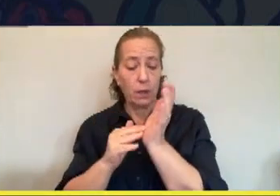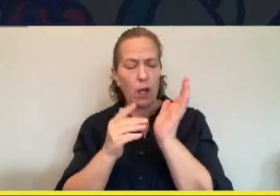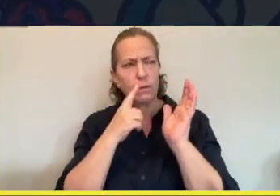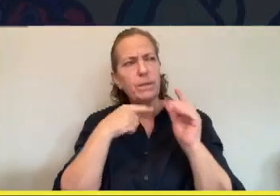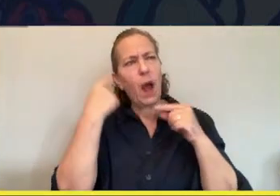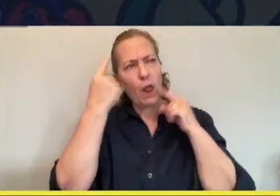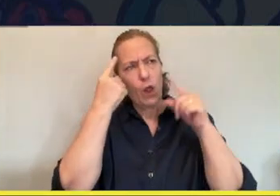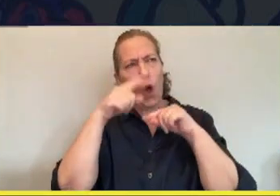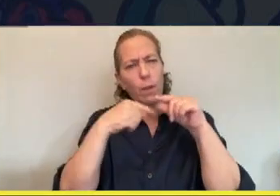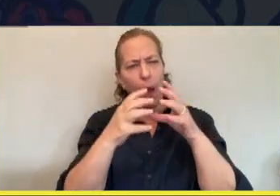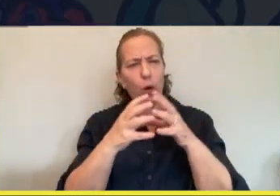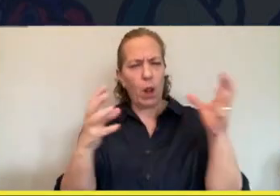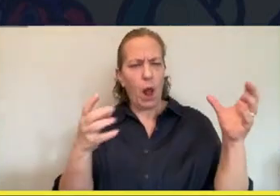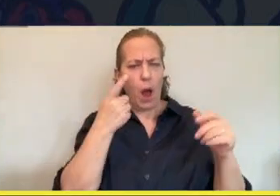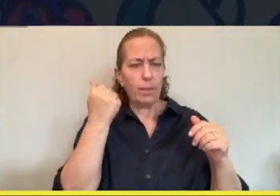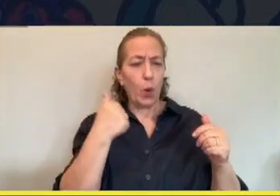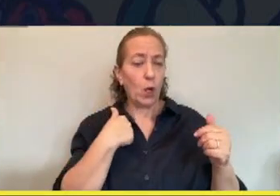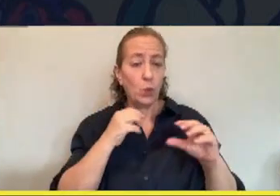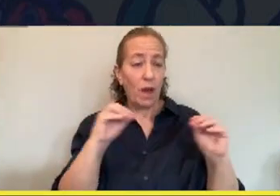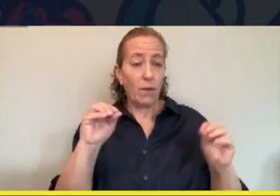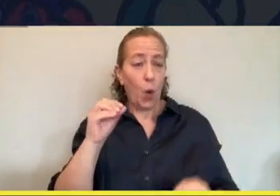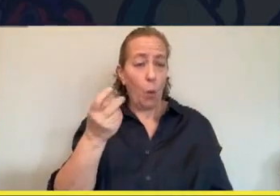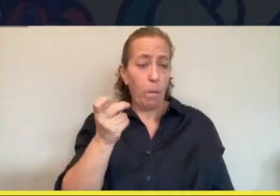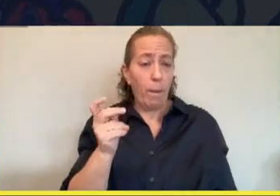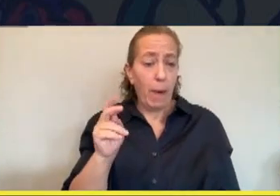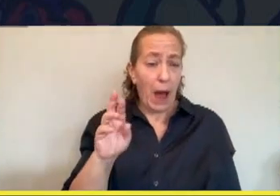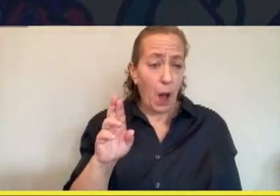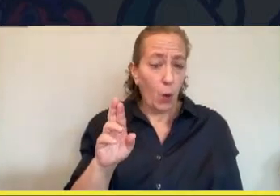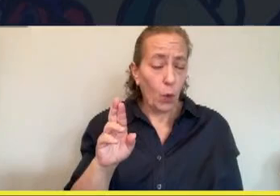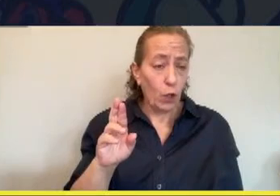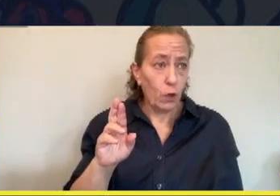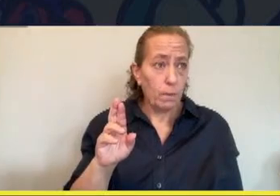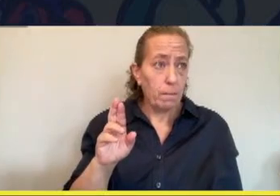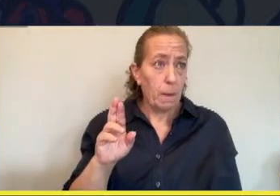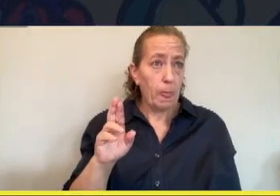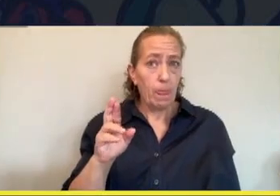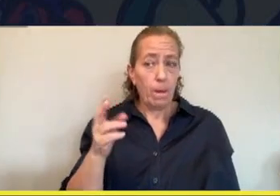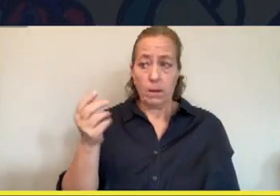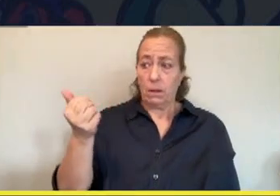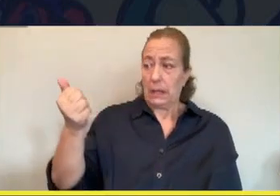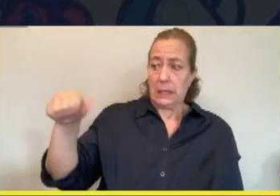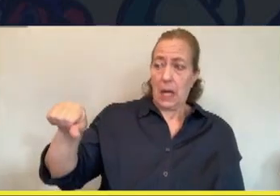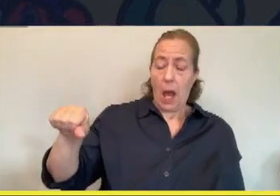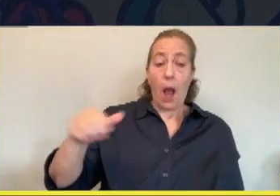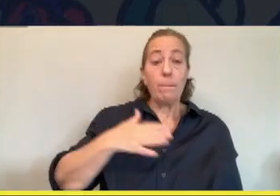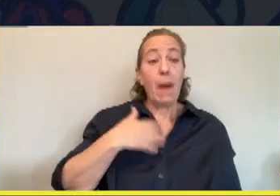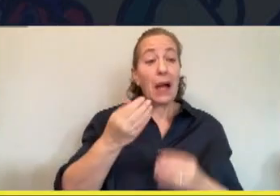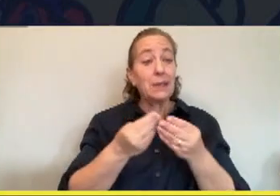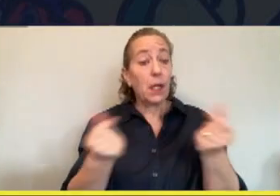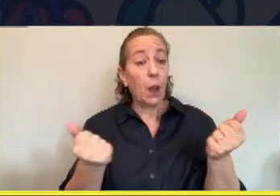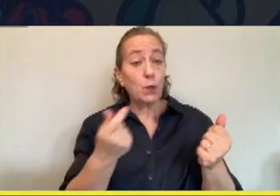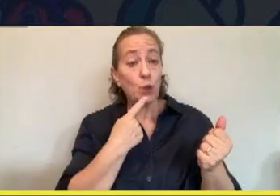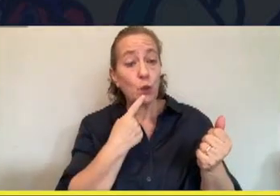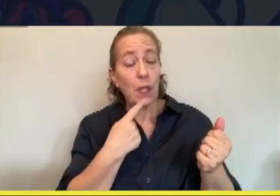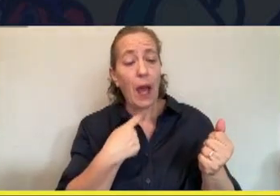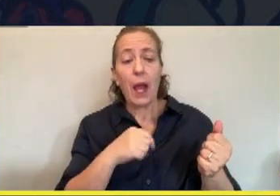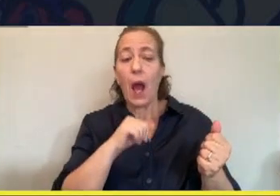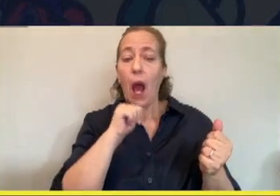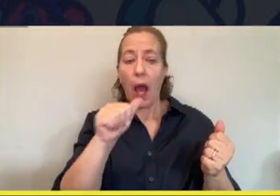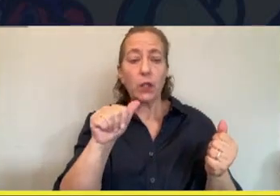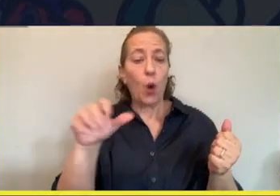in a sense, we're kind of powerless, in a powerless position to deny care. My solution is to say, I no longer take new